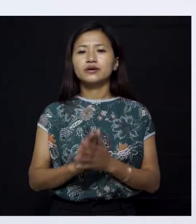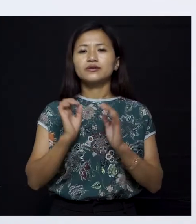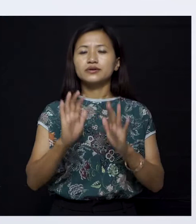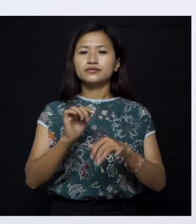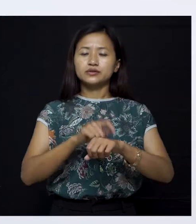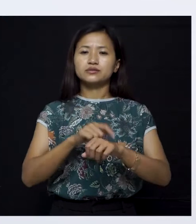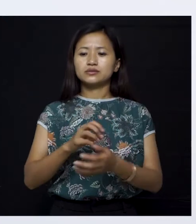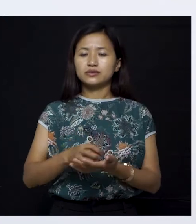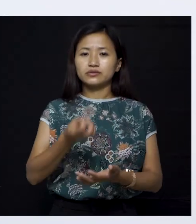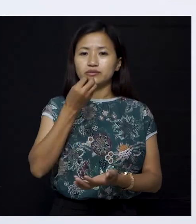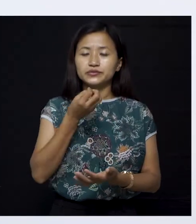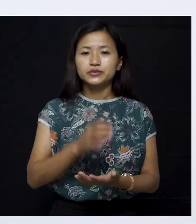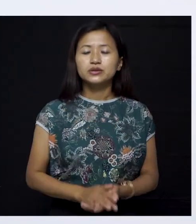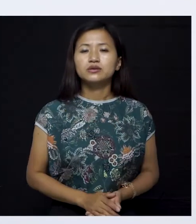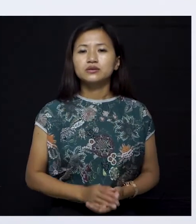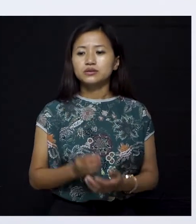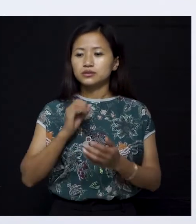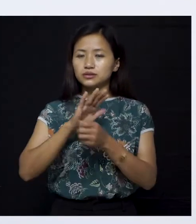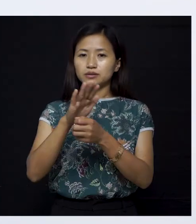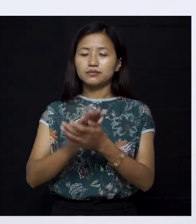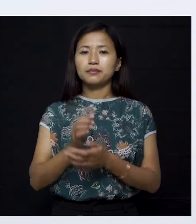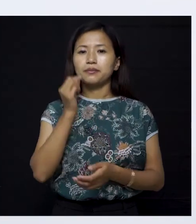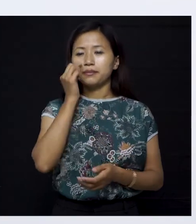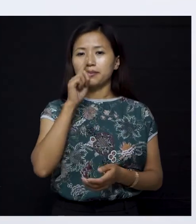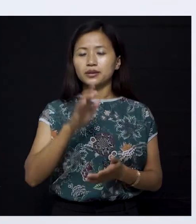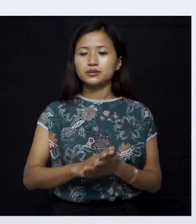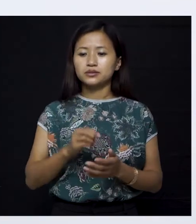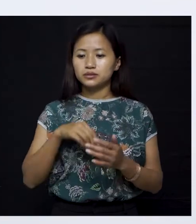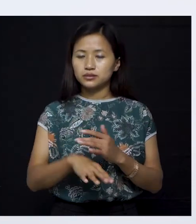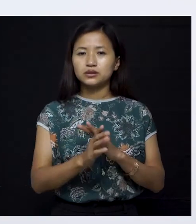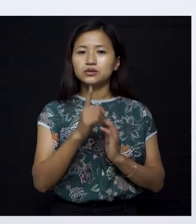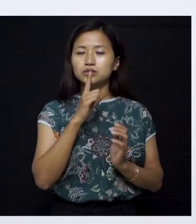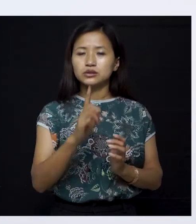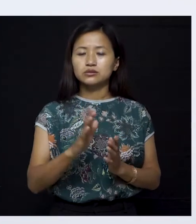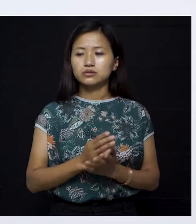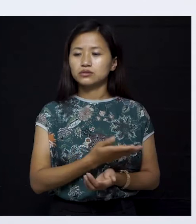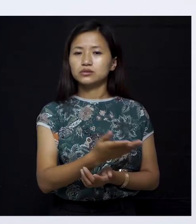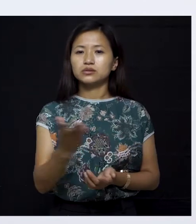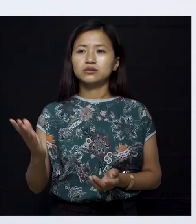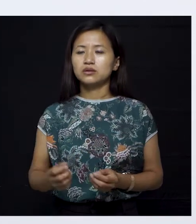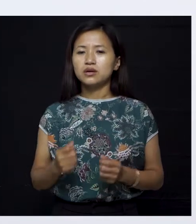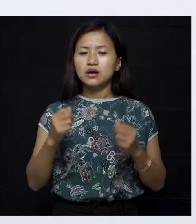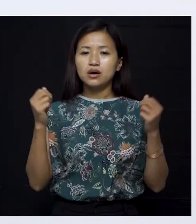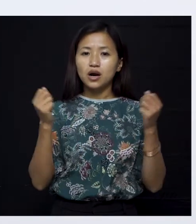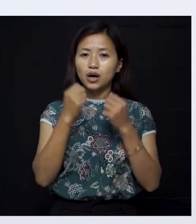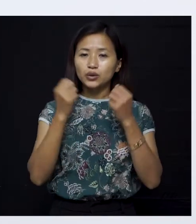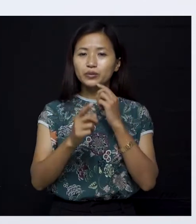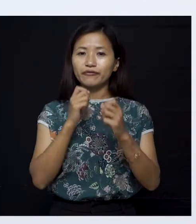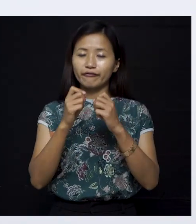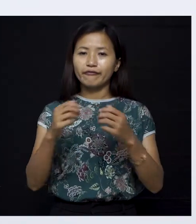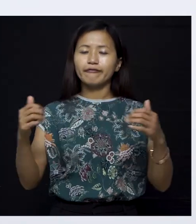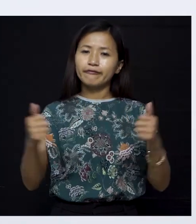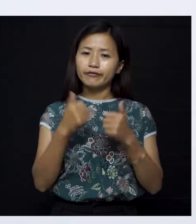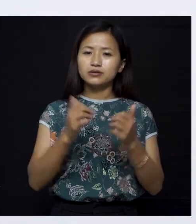food. And so they sent the mother down, and as she walks down, they also made sure, see, they are arguing with the mother, but they are